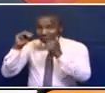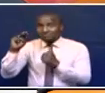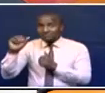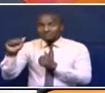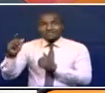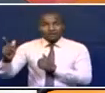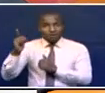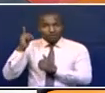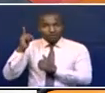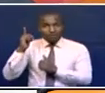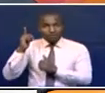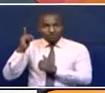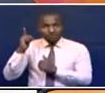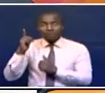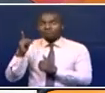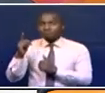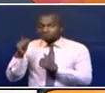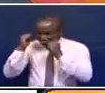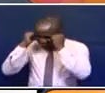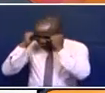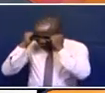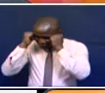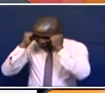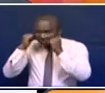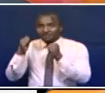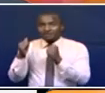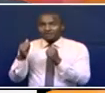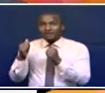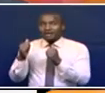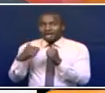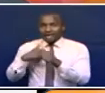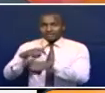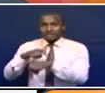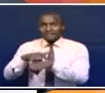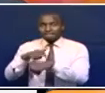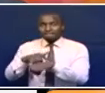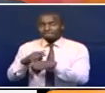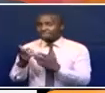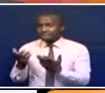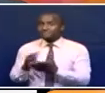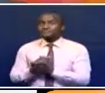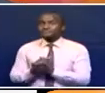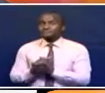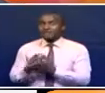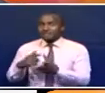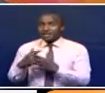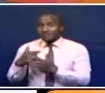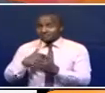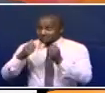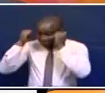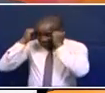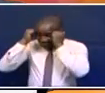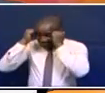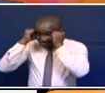law during this time when I had a little bit of time in opposition, and my thesis was